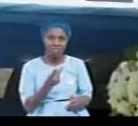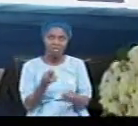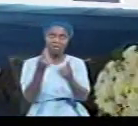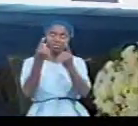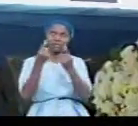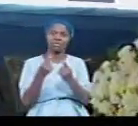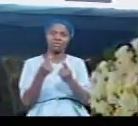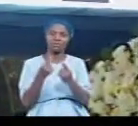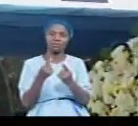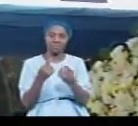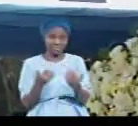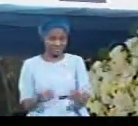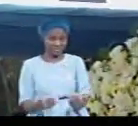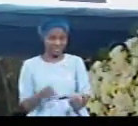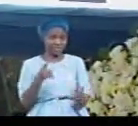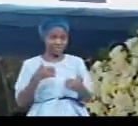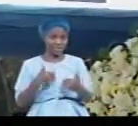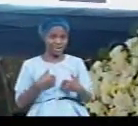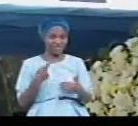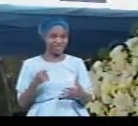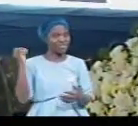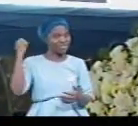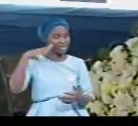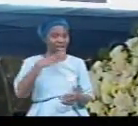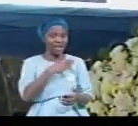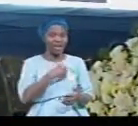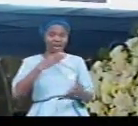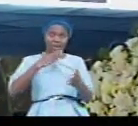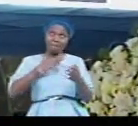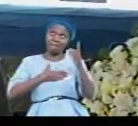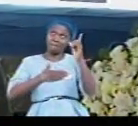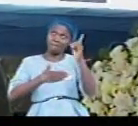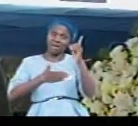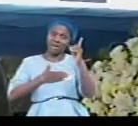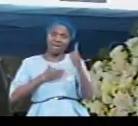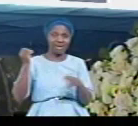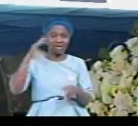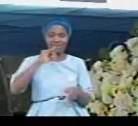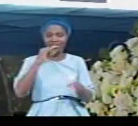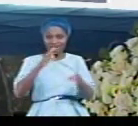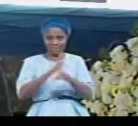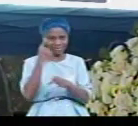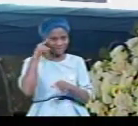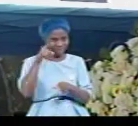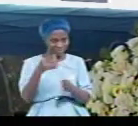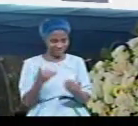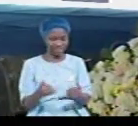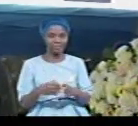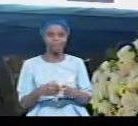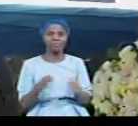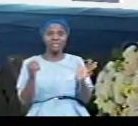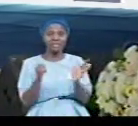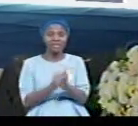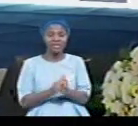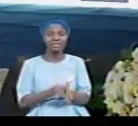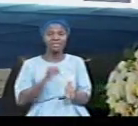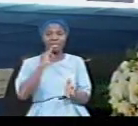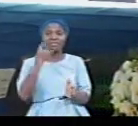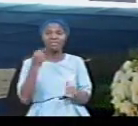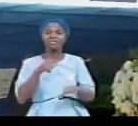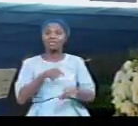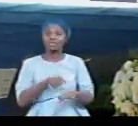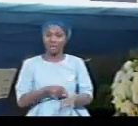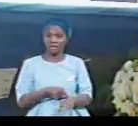you have the grace, and my grace is sufficient for you. That is the